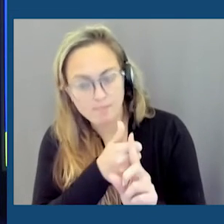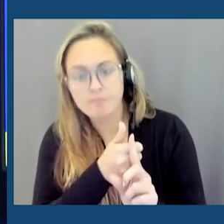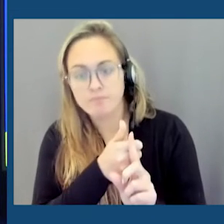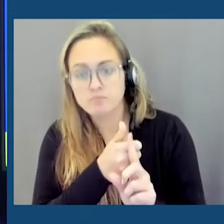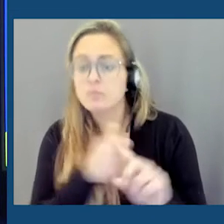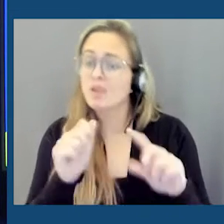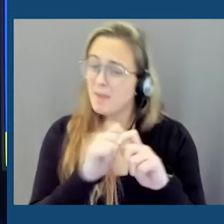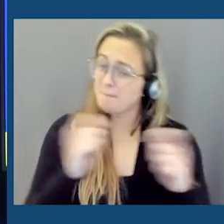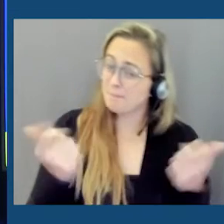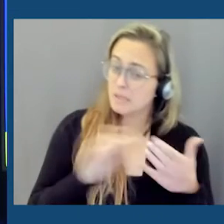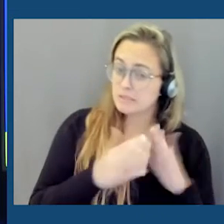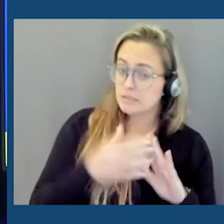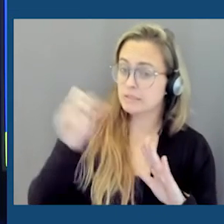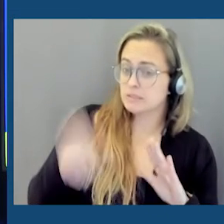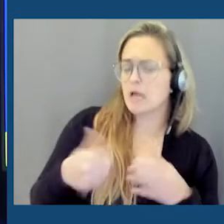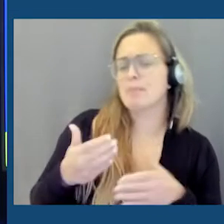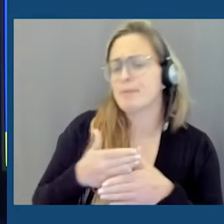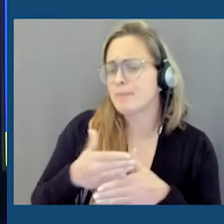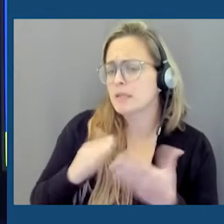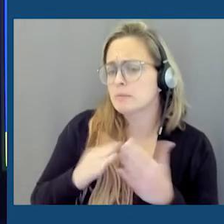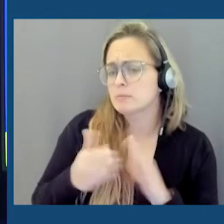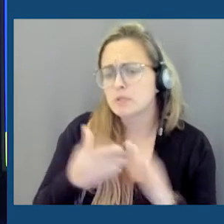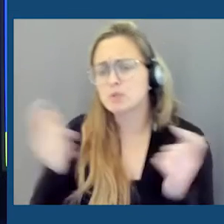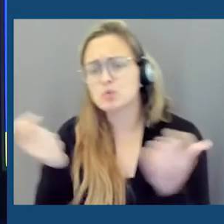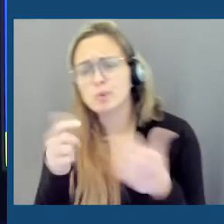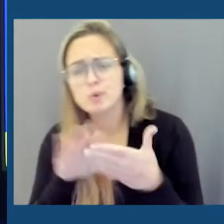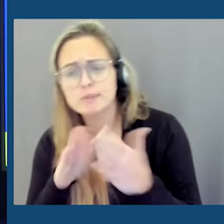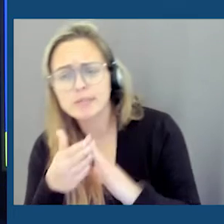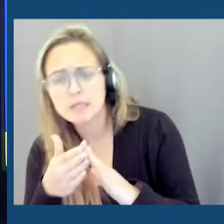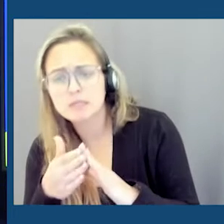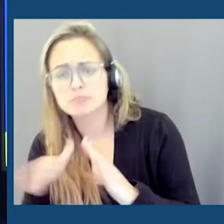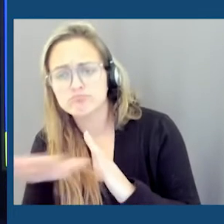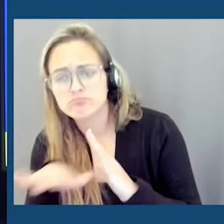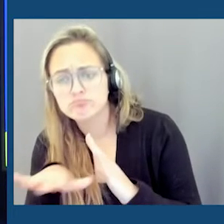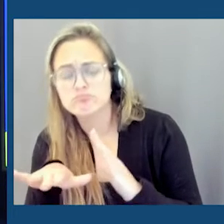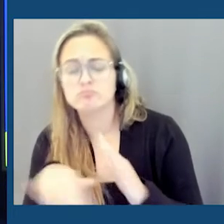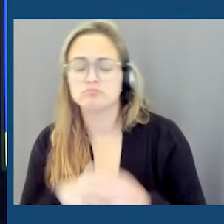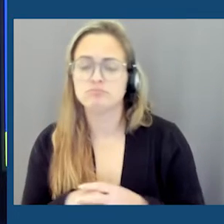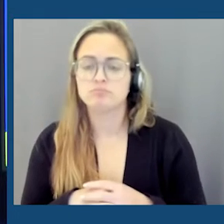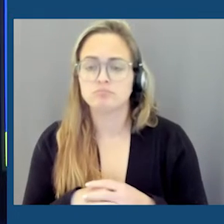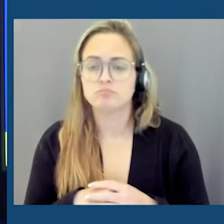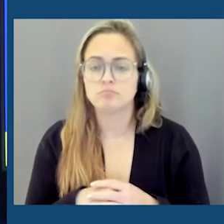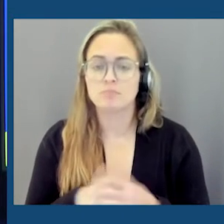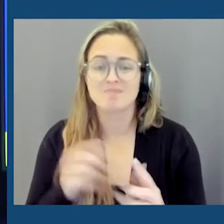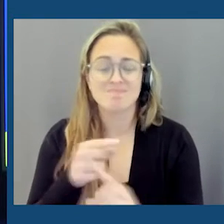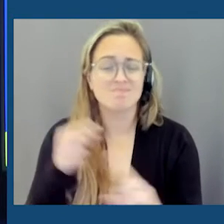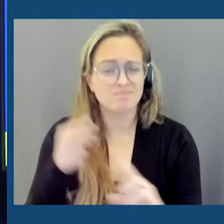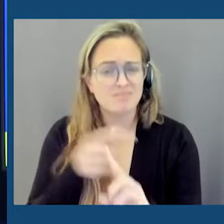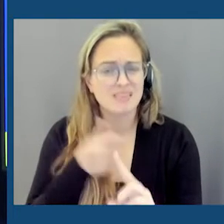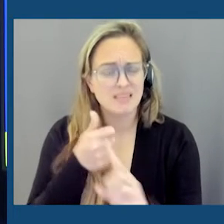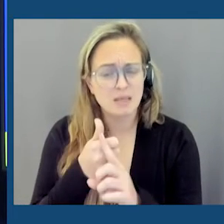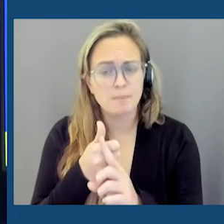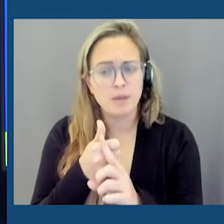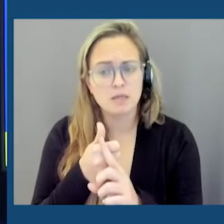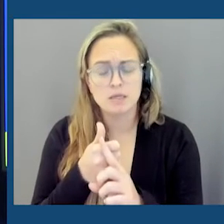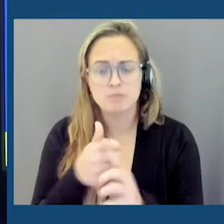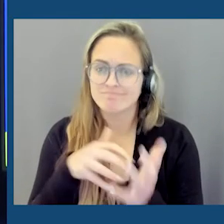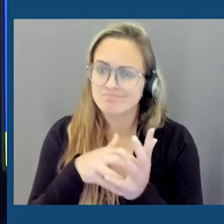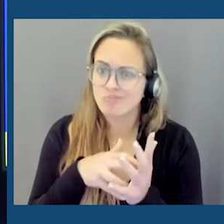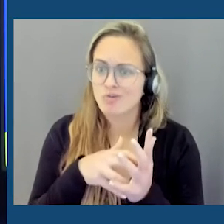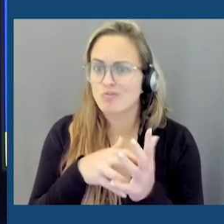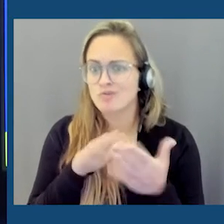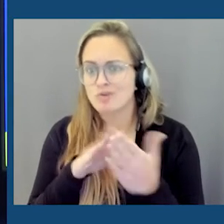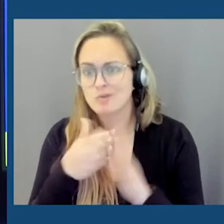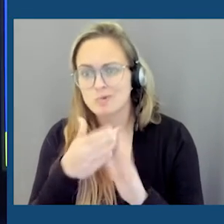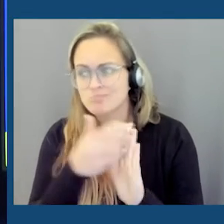also impacted medium cities, small cities, rural areas, and ultimately impacted vulnerable neighborhoods across the